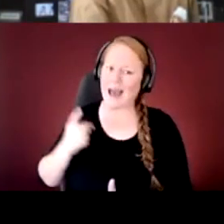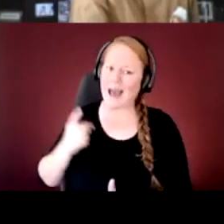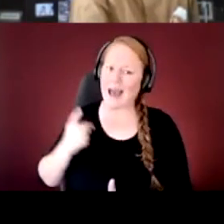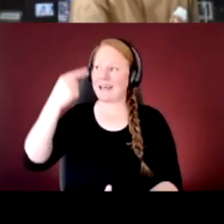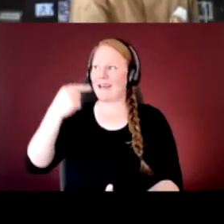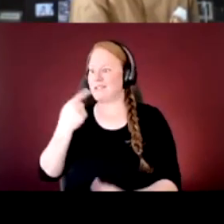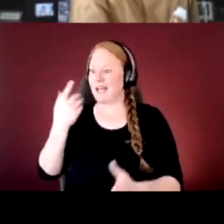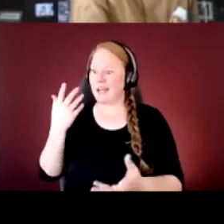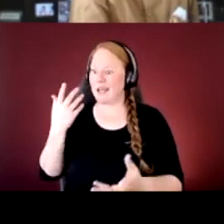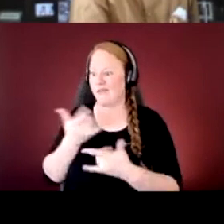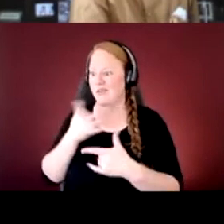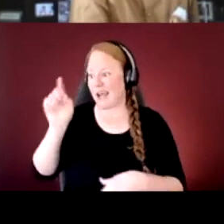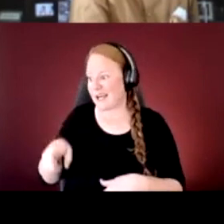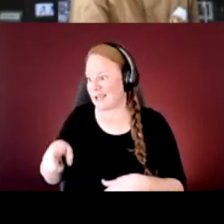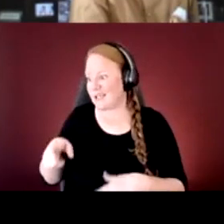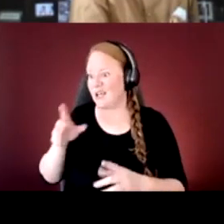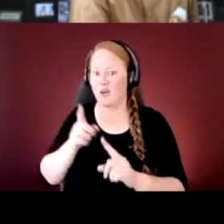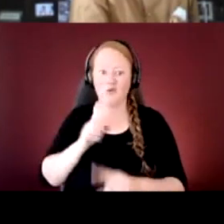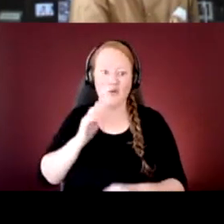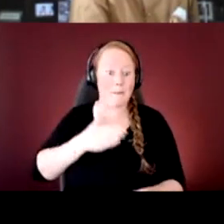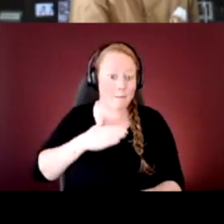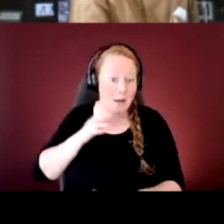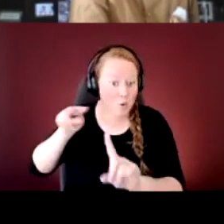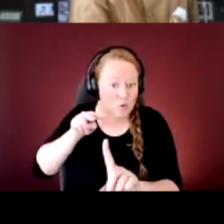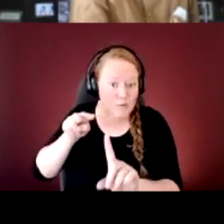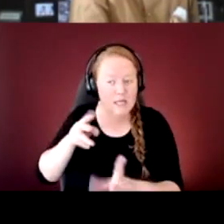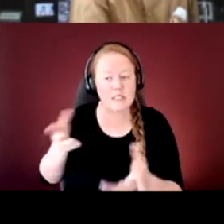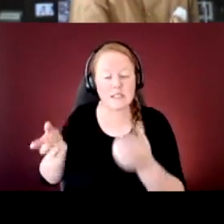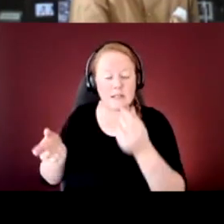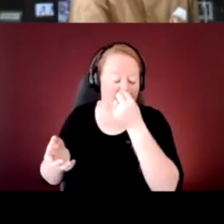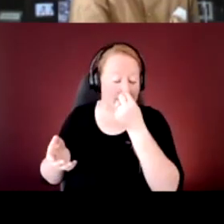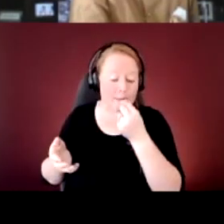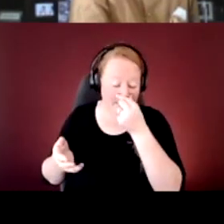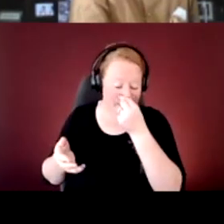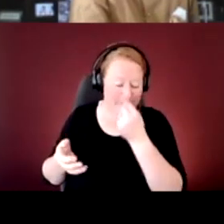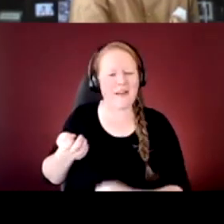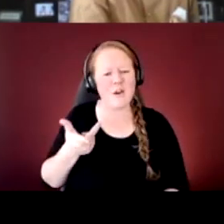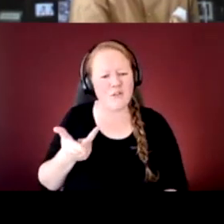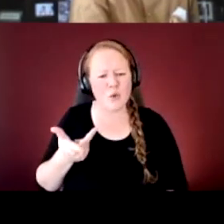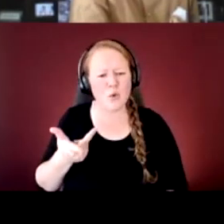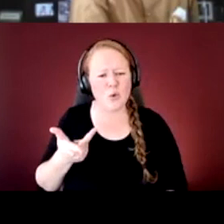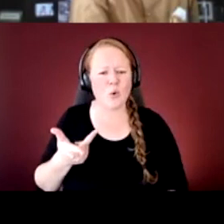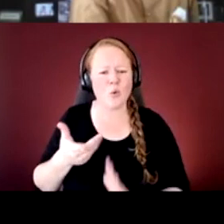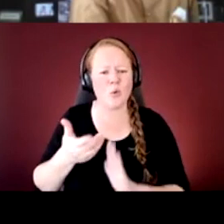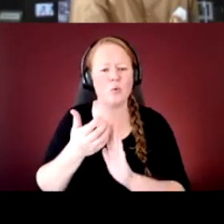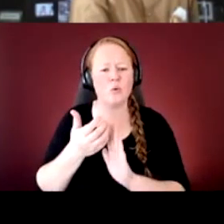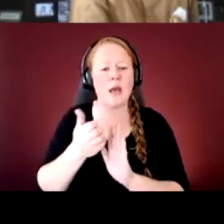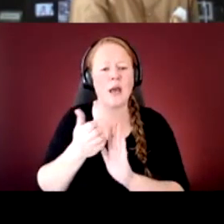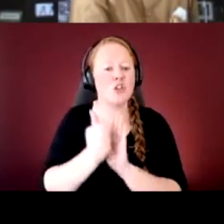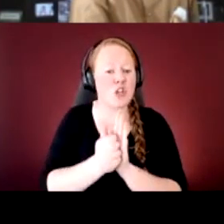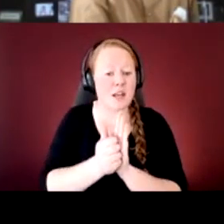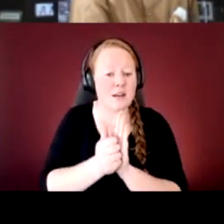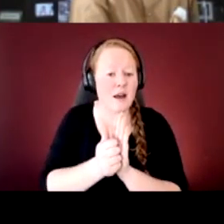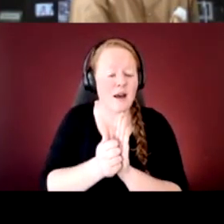to say from that perspective in my comments up front, and we've got a few actually agenda items for the full Stimulus Advisory Board